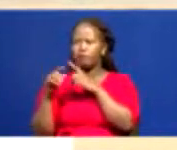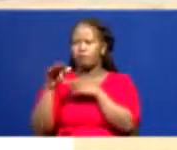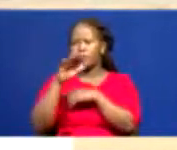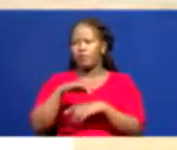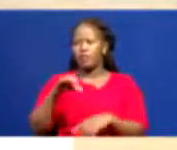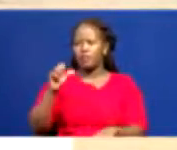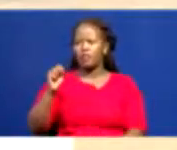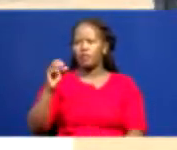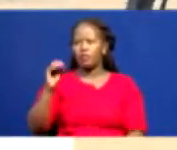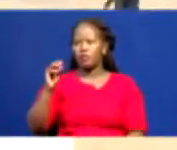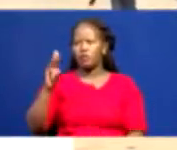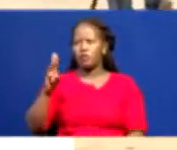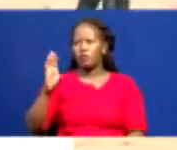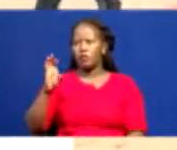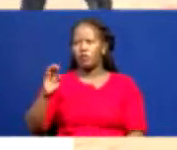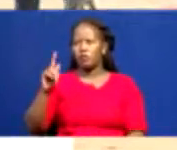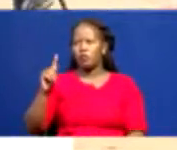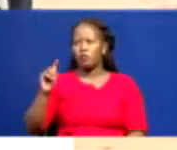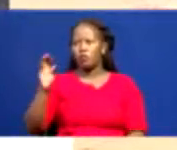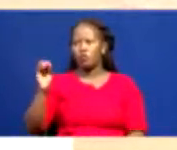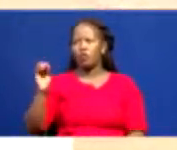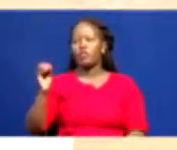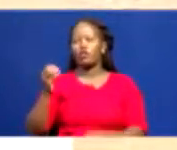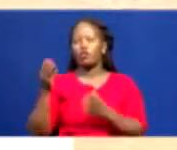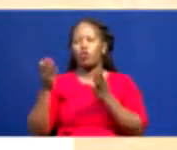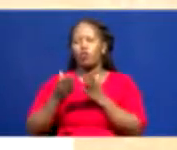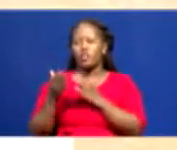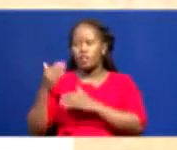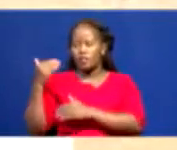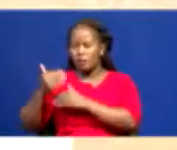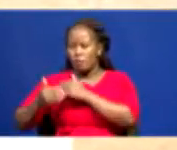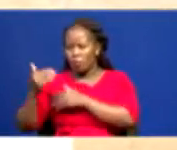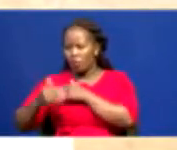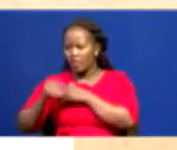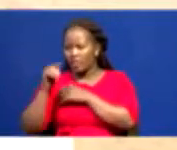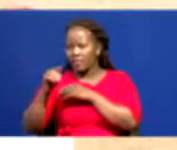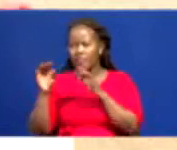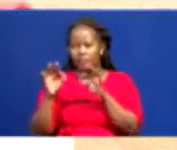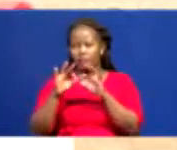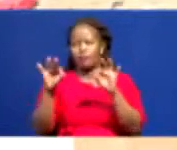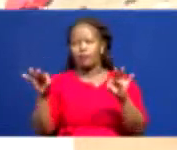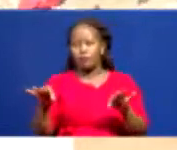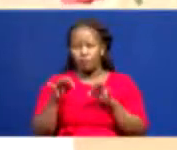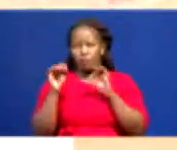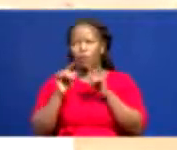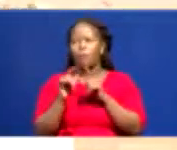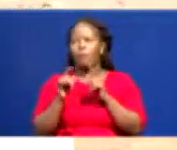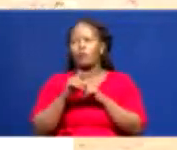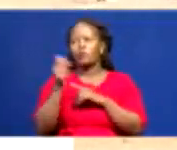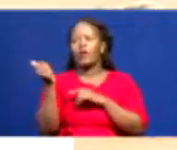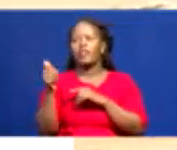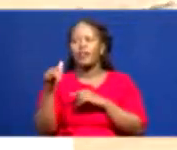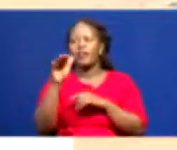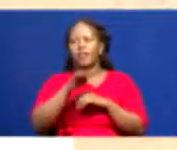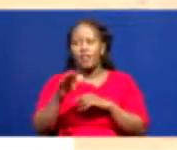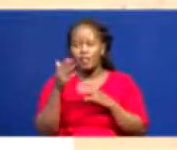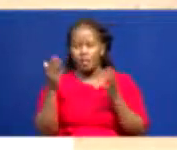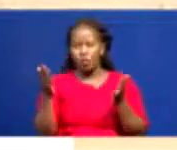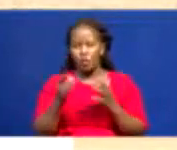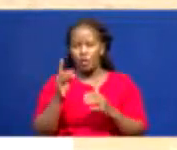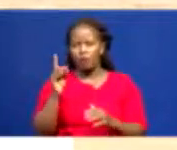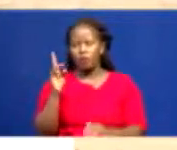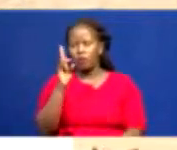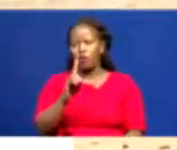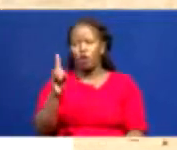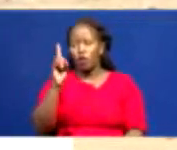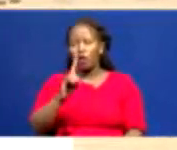Soweto, which is bordering these particular grounds. And of course, the opposite side is Donholm, which